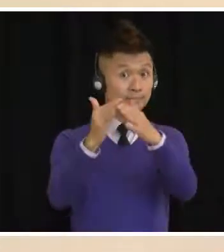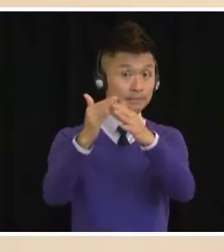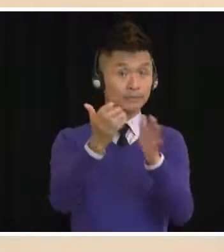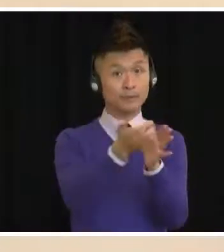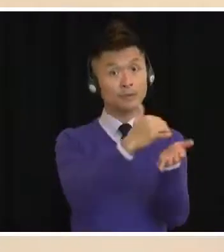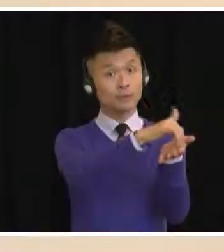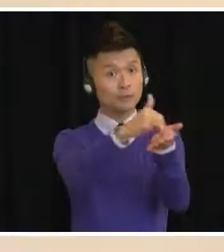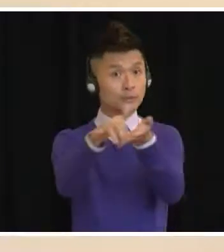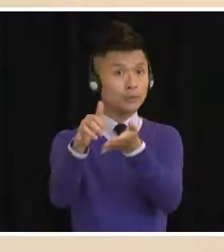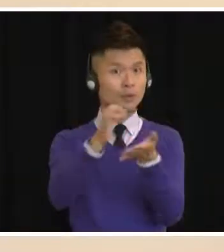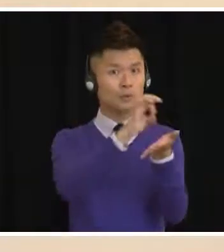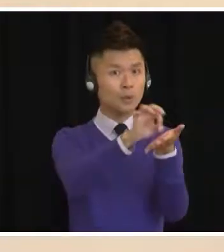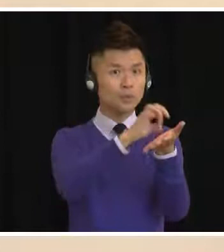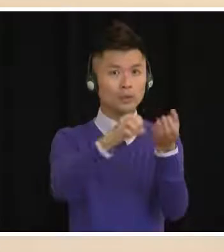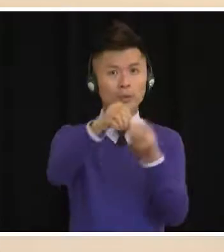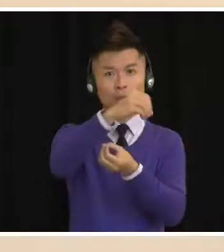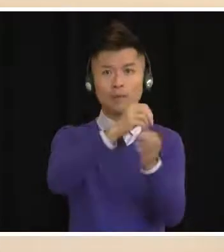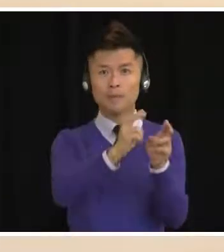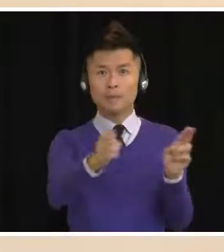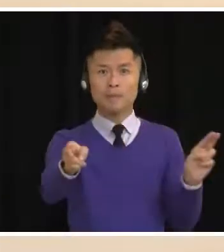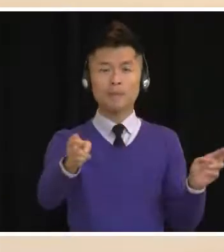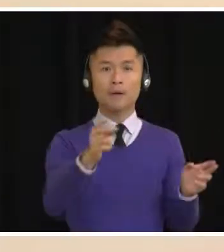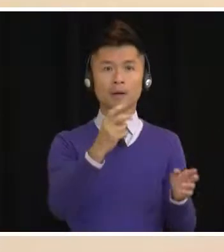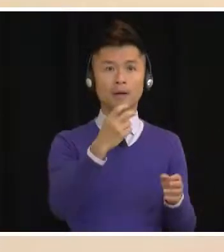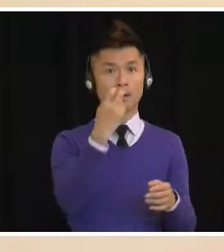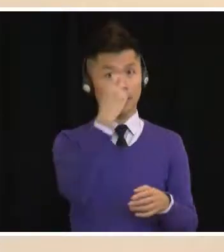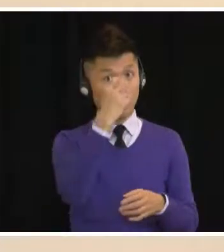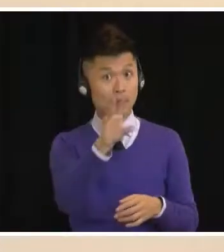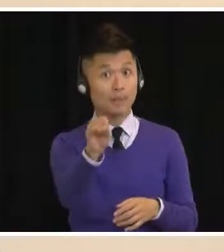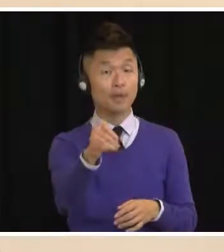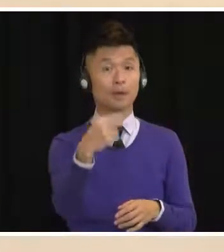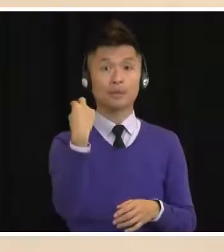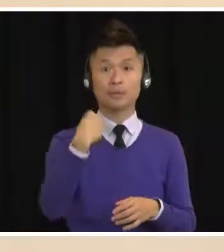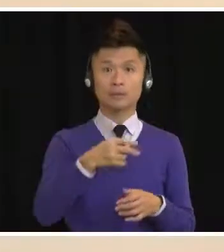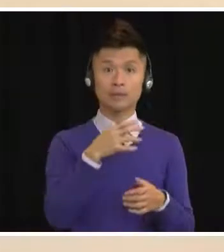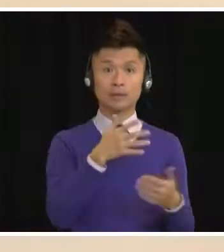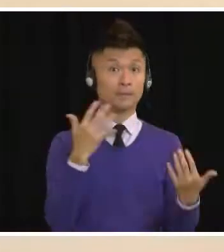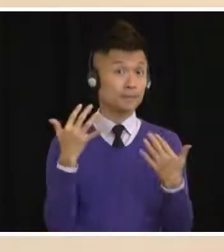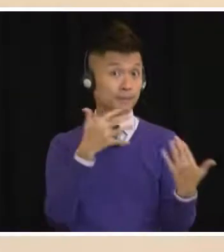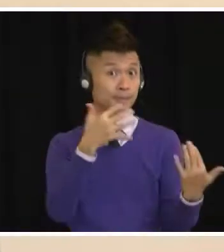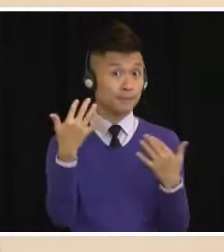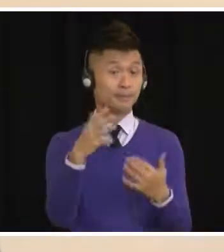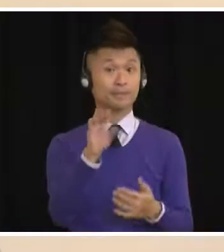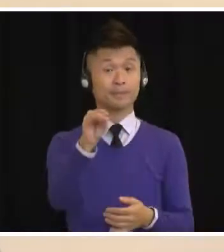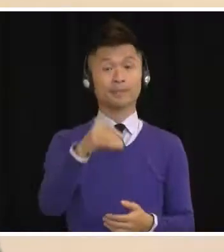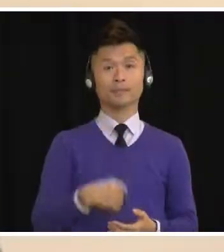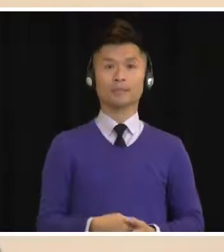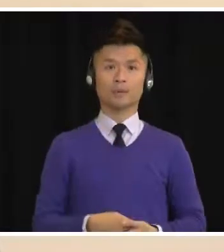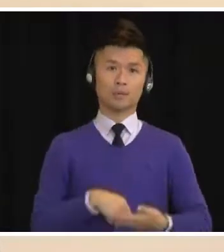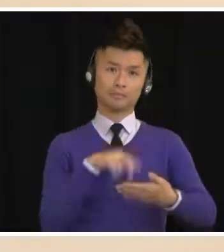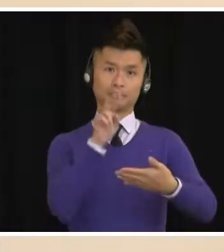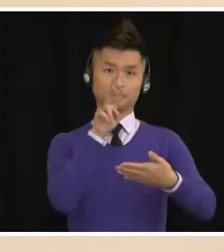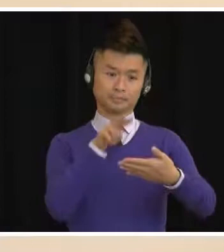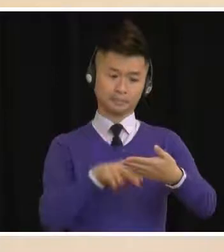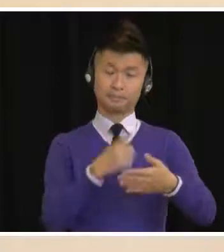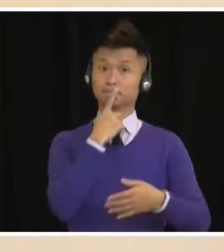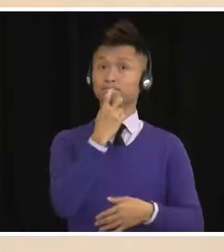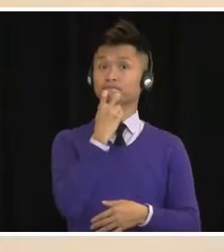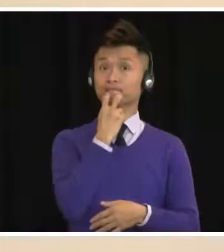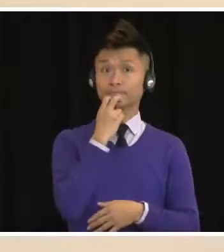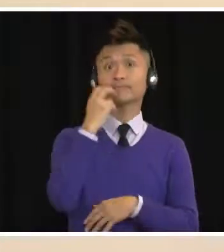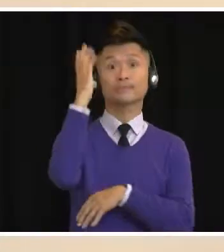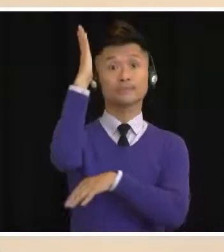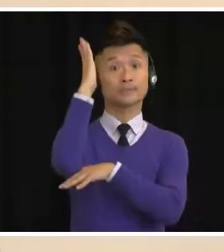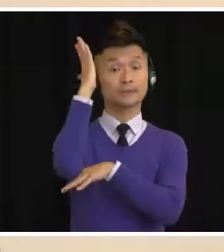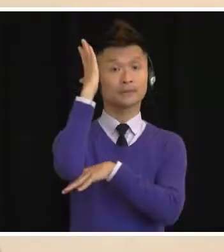the obligation on the budget is still a central government responsibility under the Convention, but there questions were raised